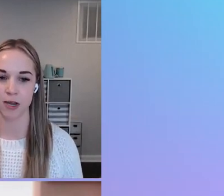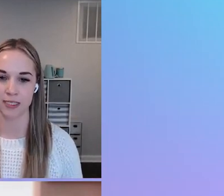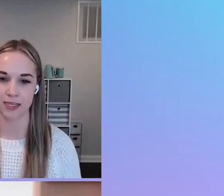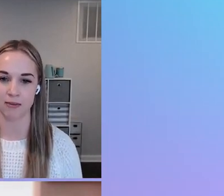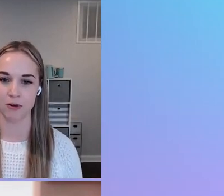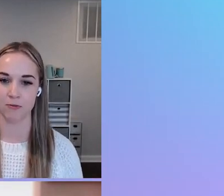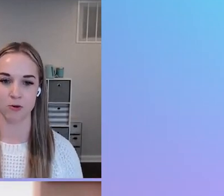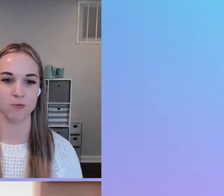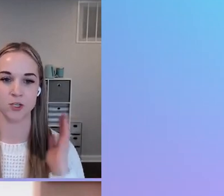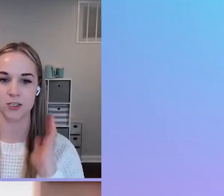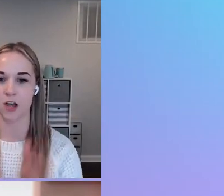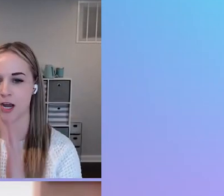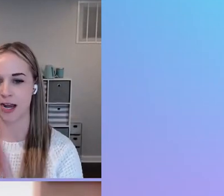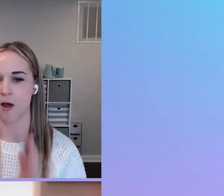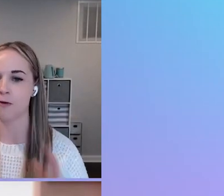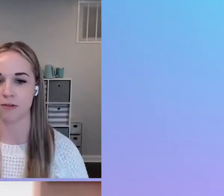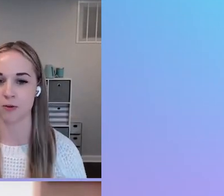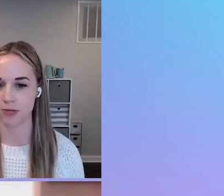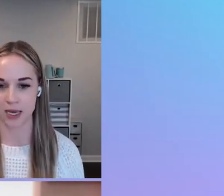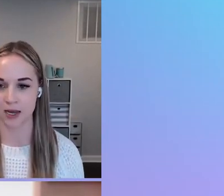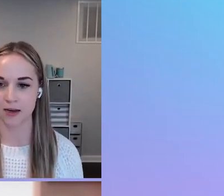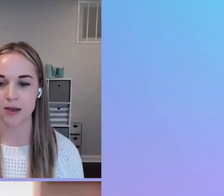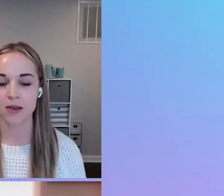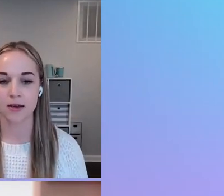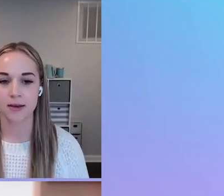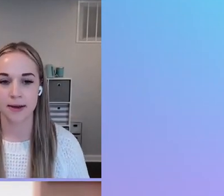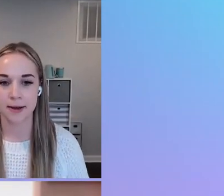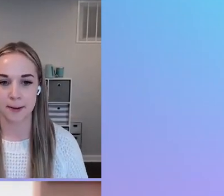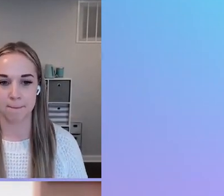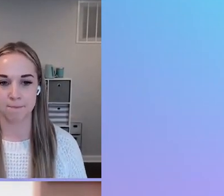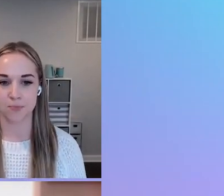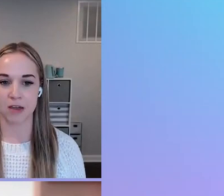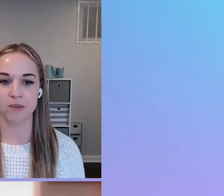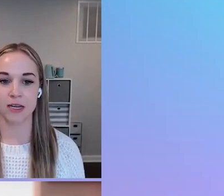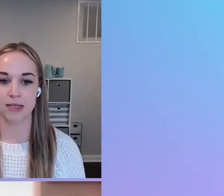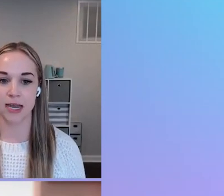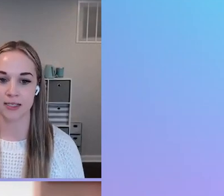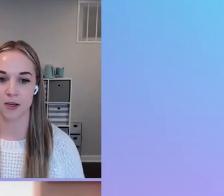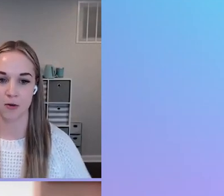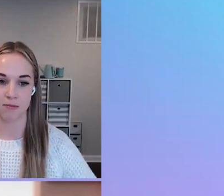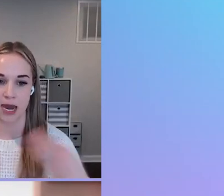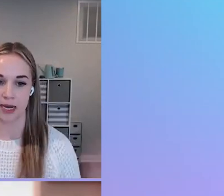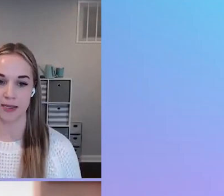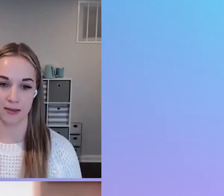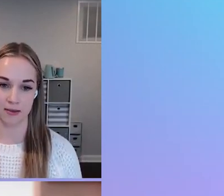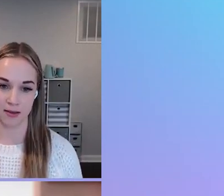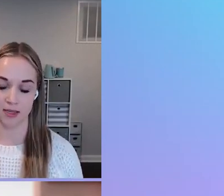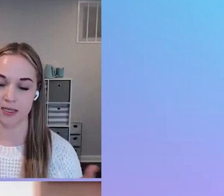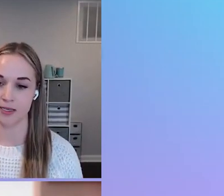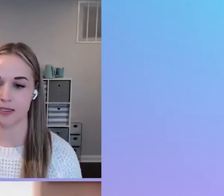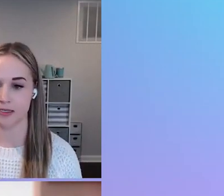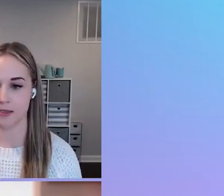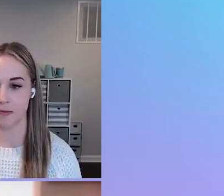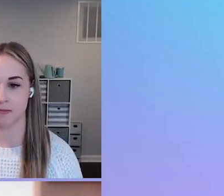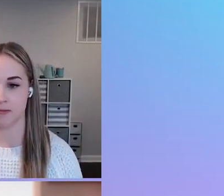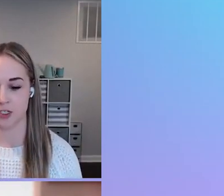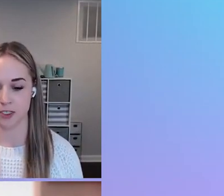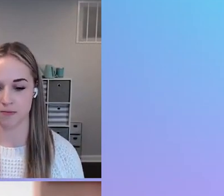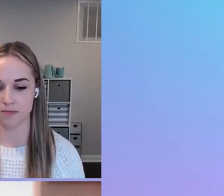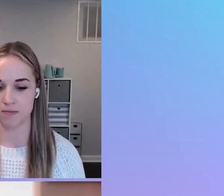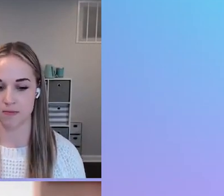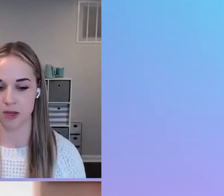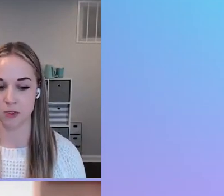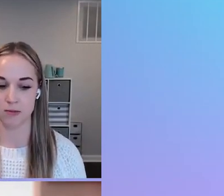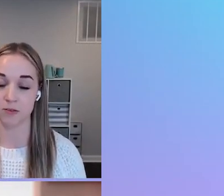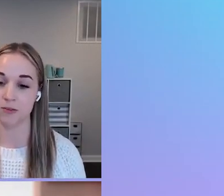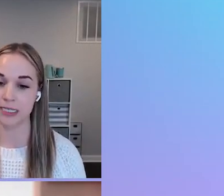same, we'll all get together in a room and just knock it out wherever we can. I feel like that's going back into the system